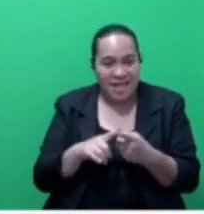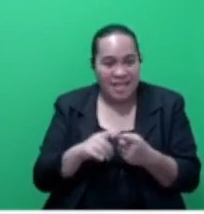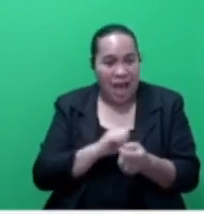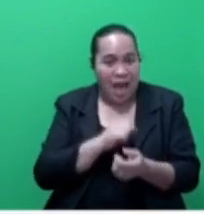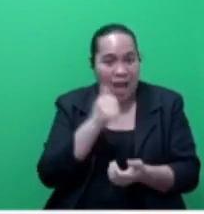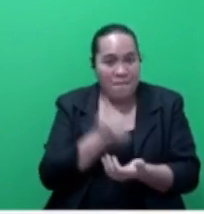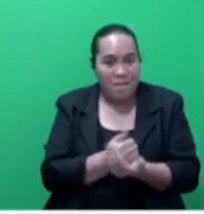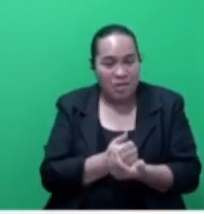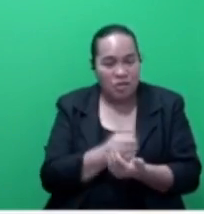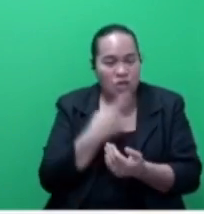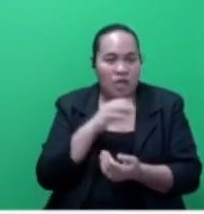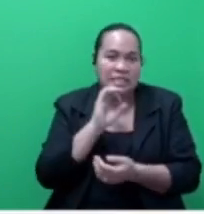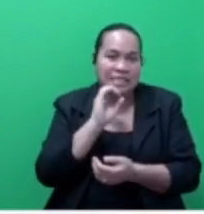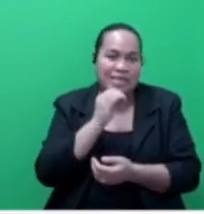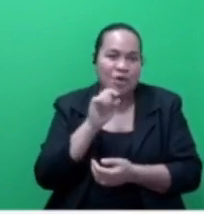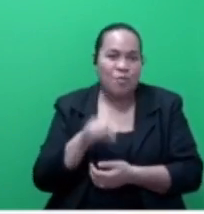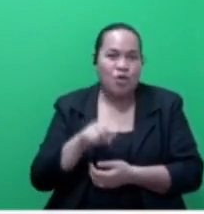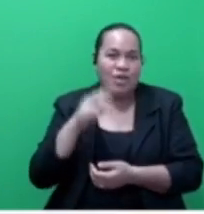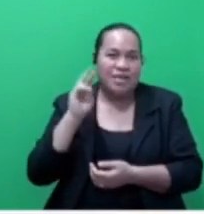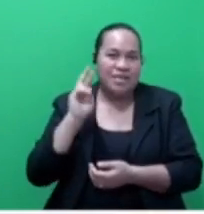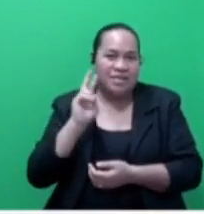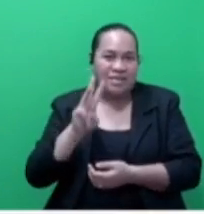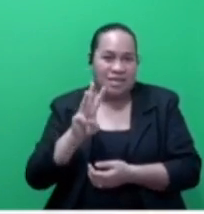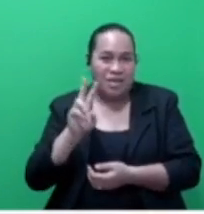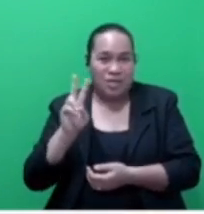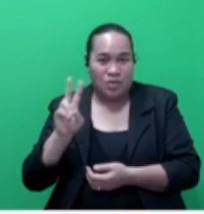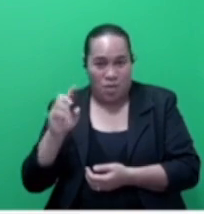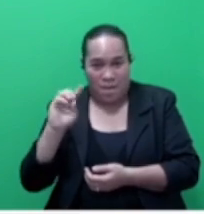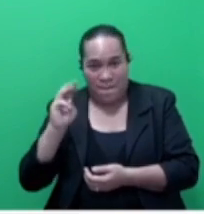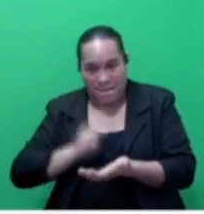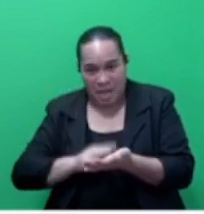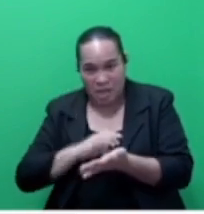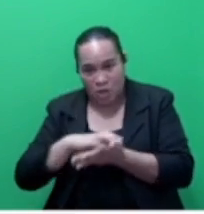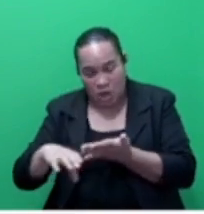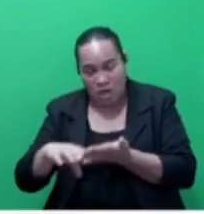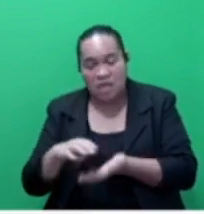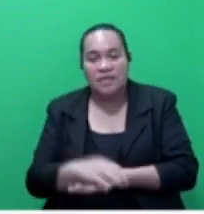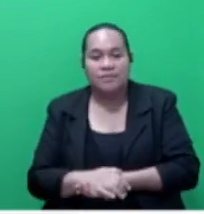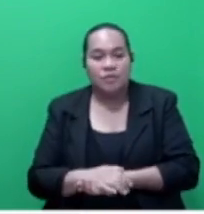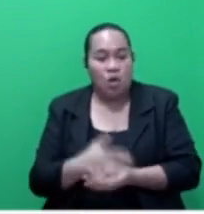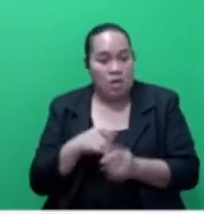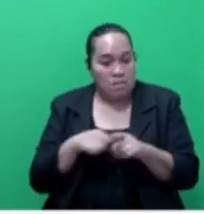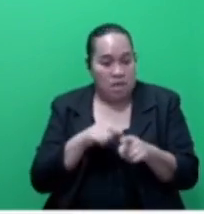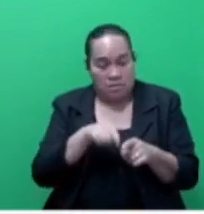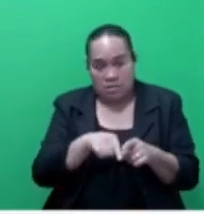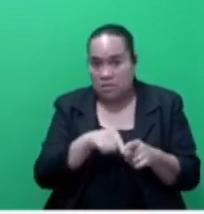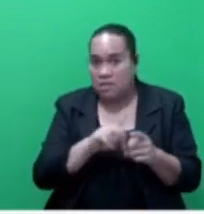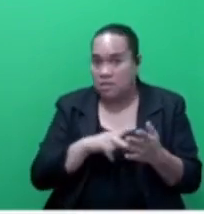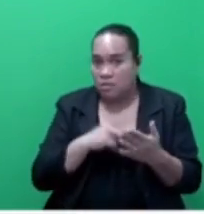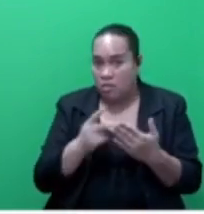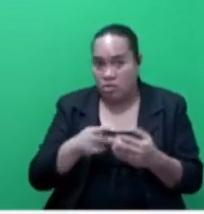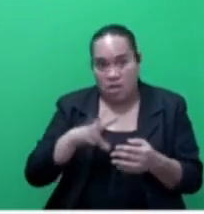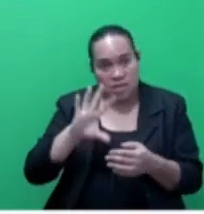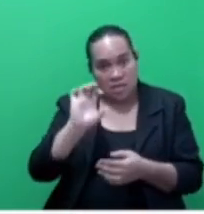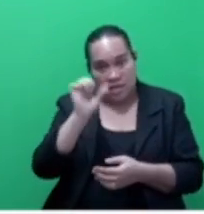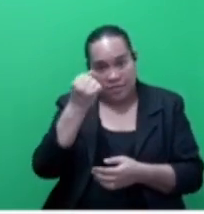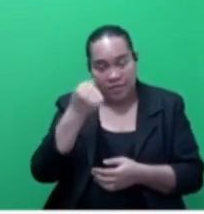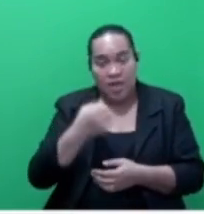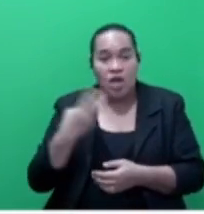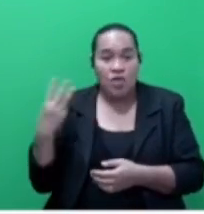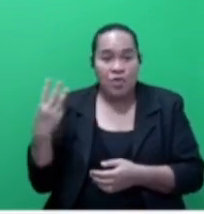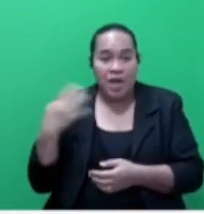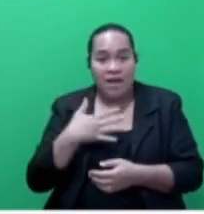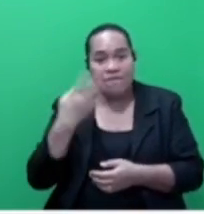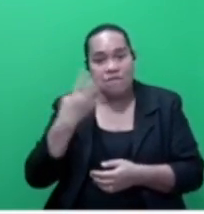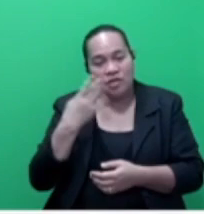has been only $0.32 million, sir. This means, Mr. Speaker, sir, that the scheme is successful, as 314 businesses have